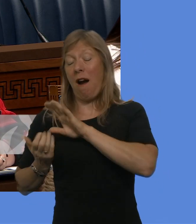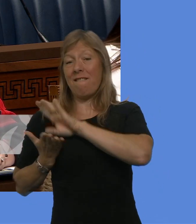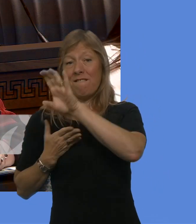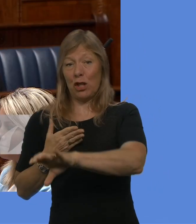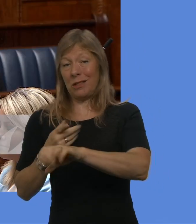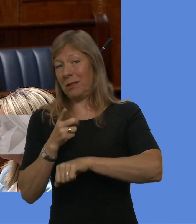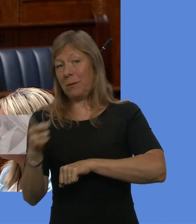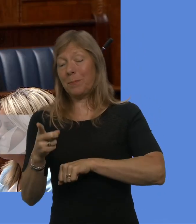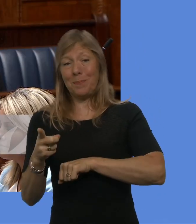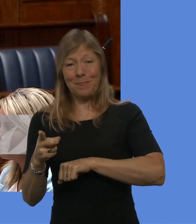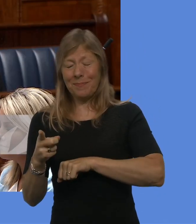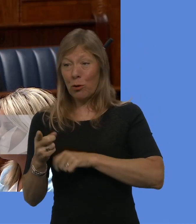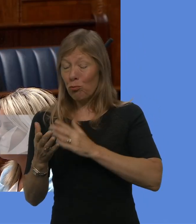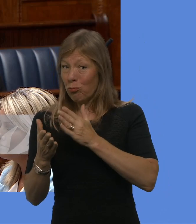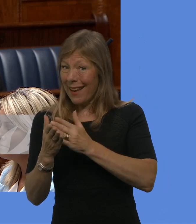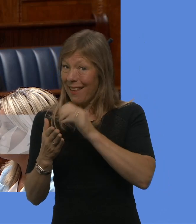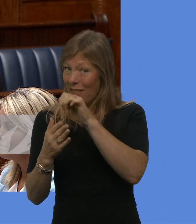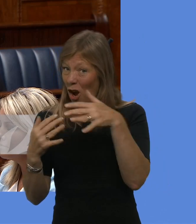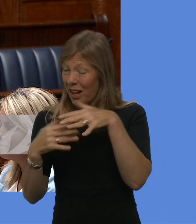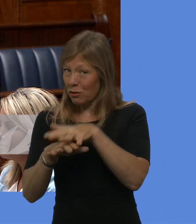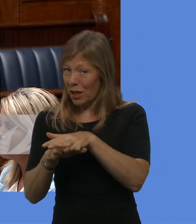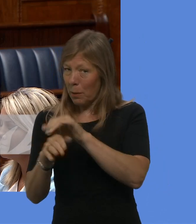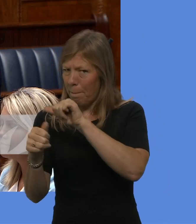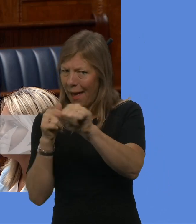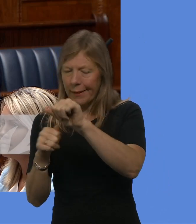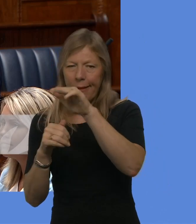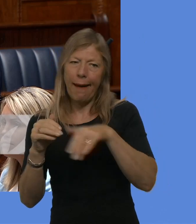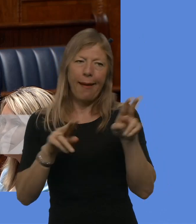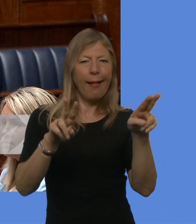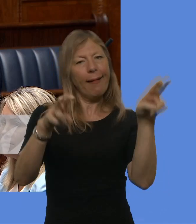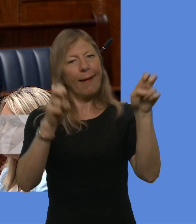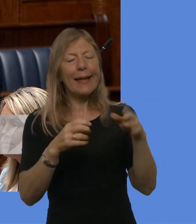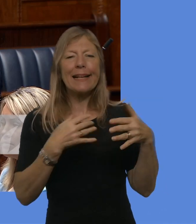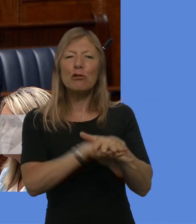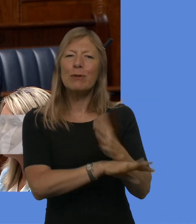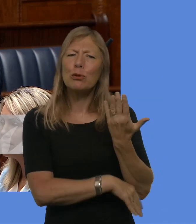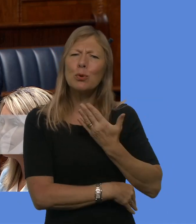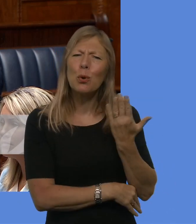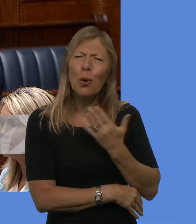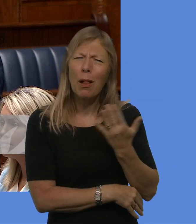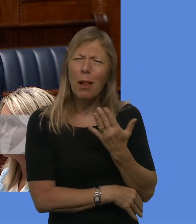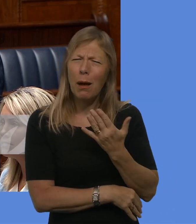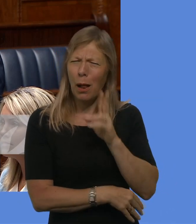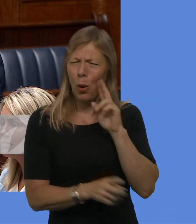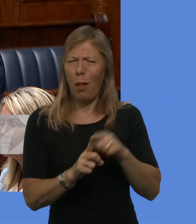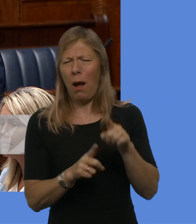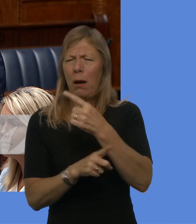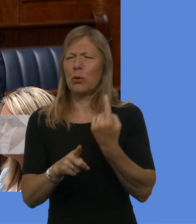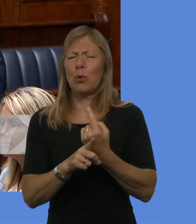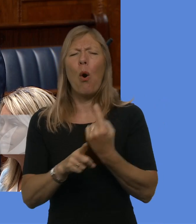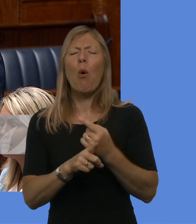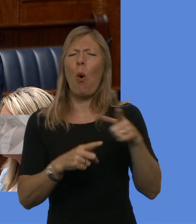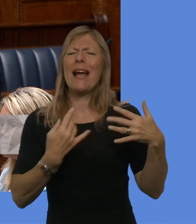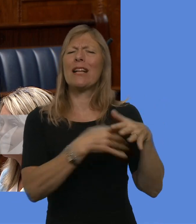integrated. And so I've said this before, the inference that somehow other school sectors do not provide